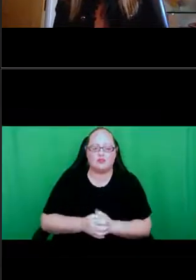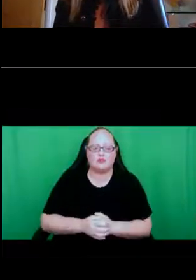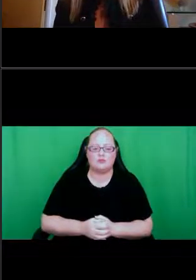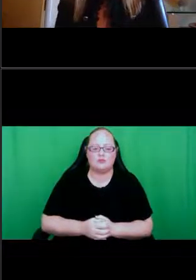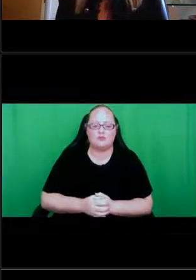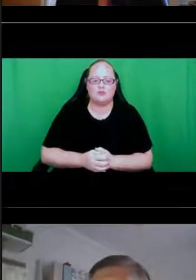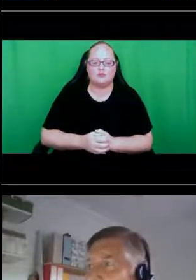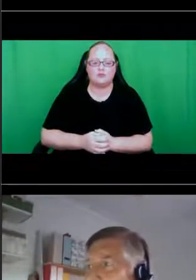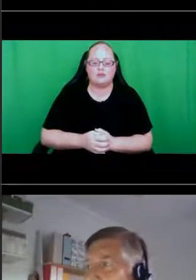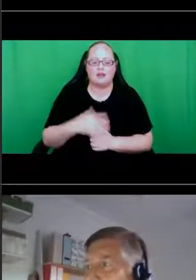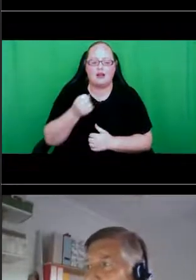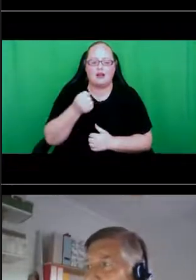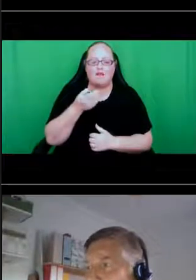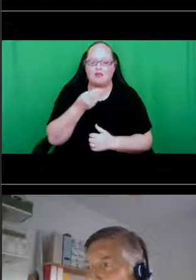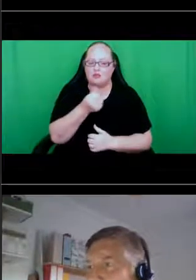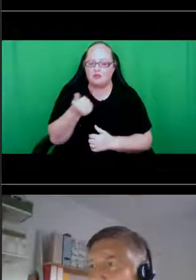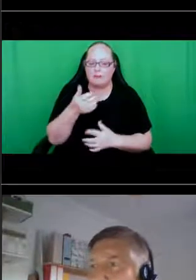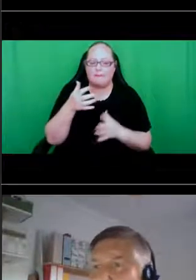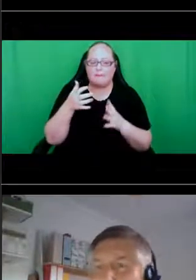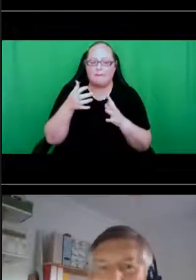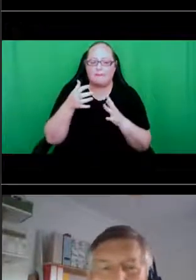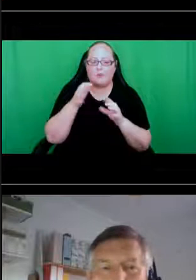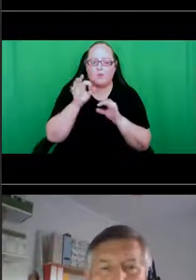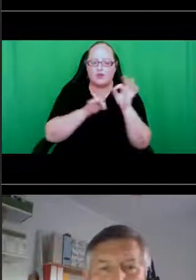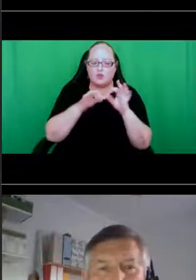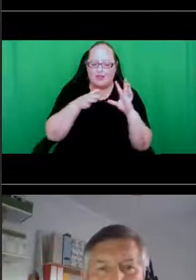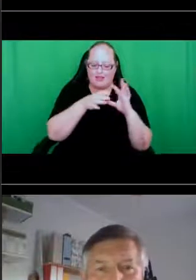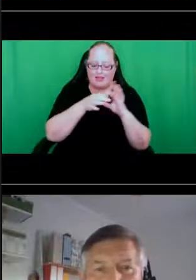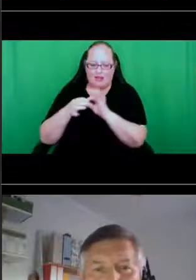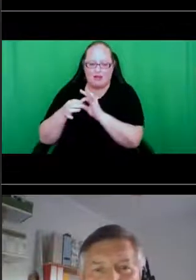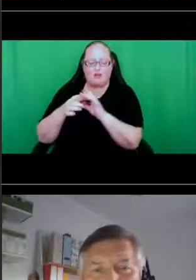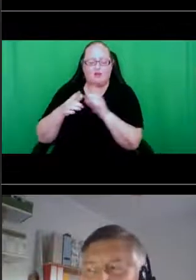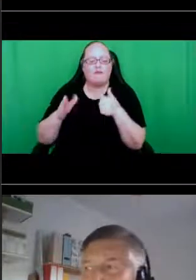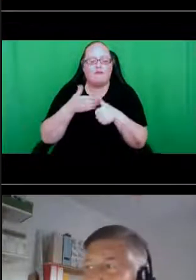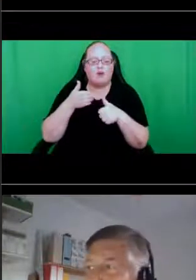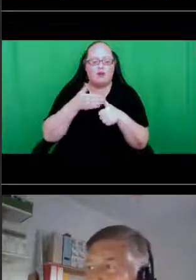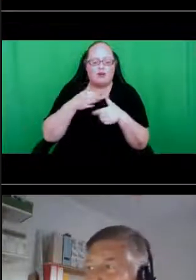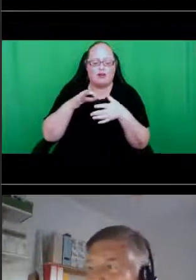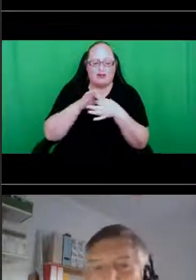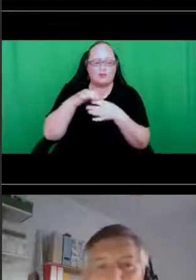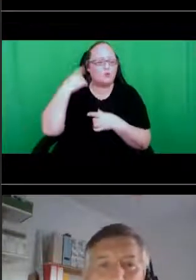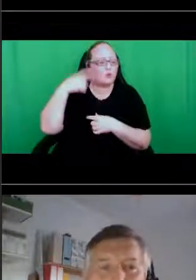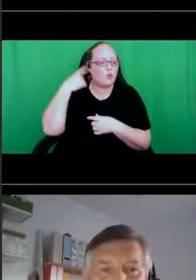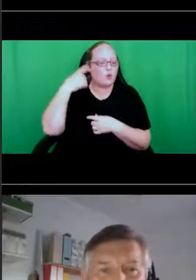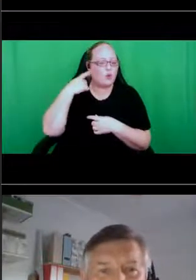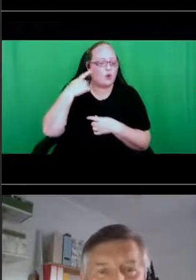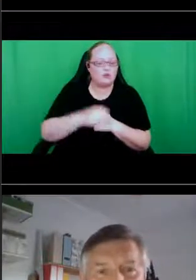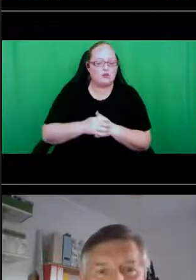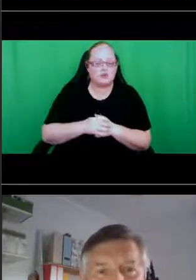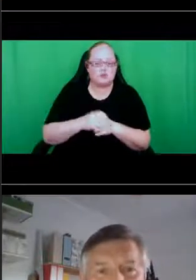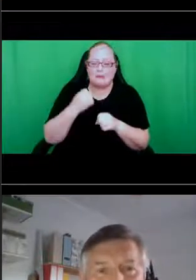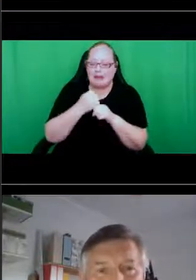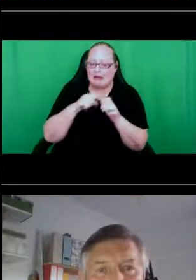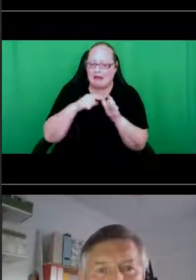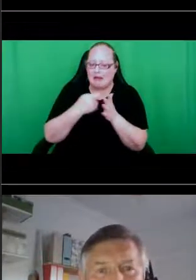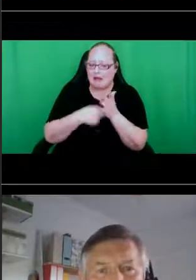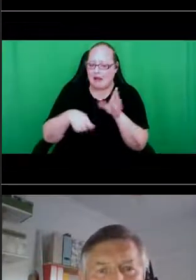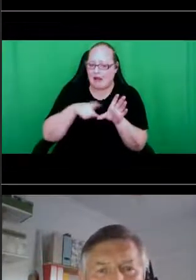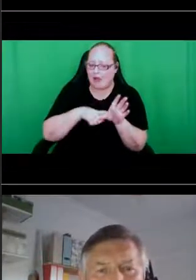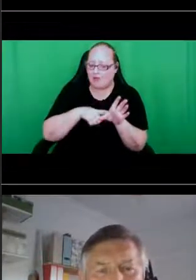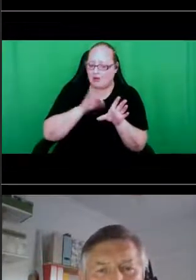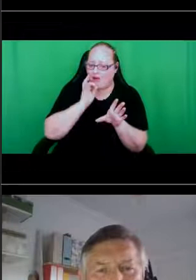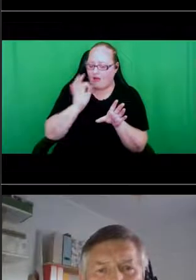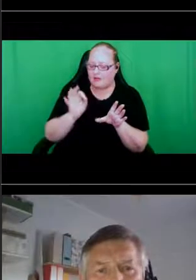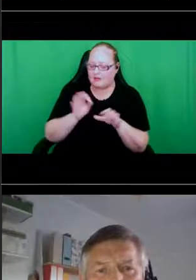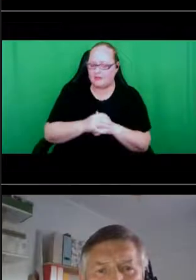linked questions come in, and the first question this evening is on noise. Gary, this might be one for you. The questioner has said, in the